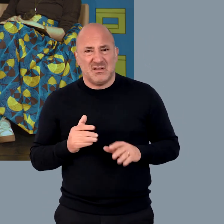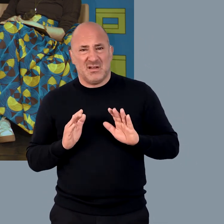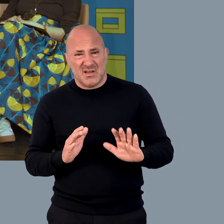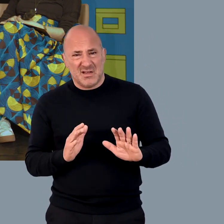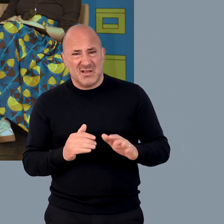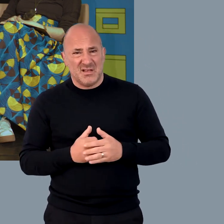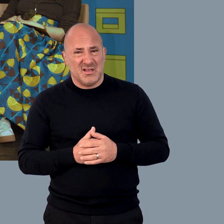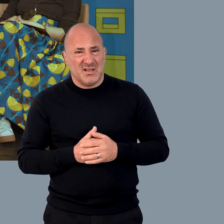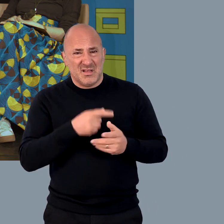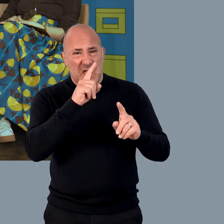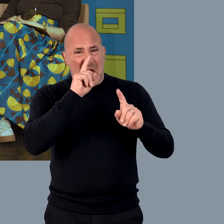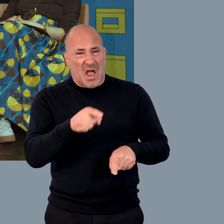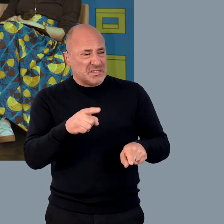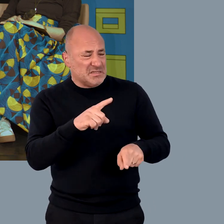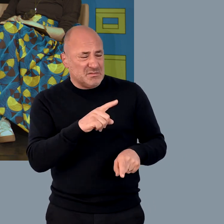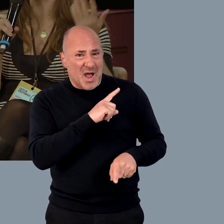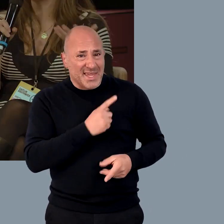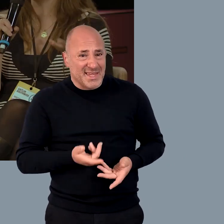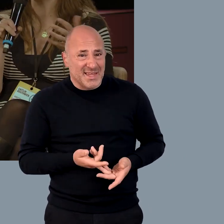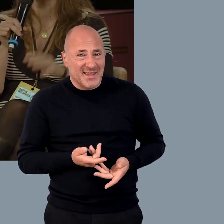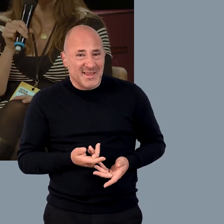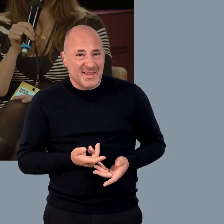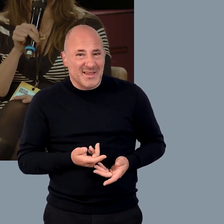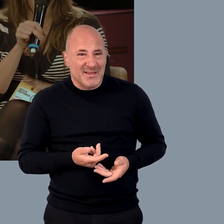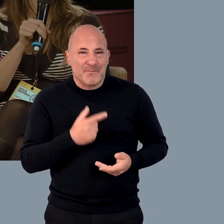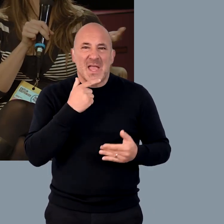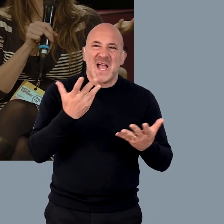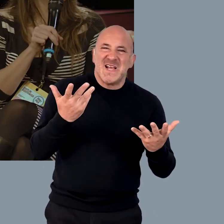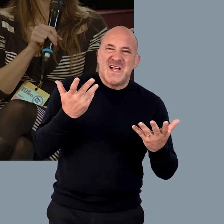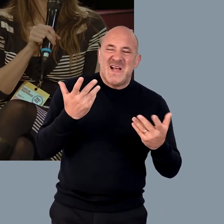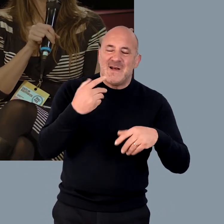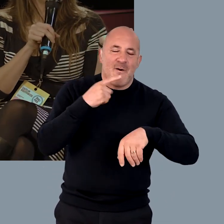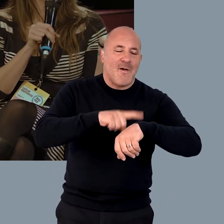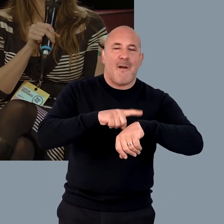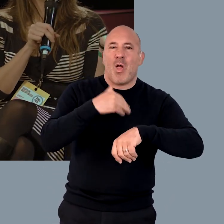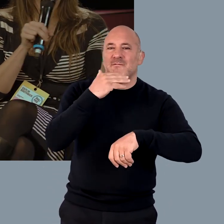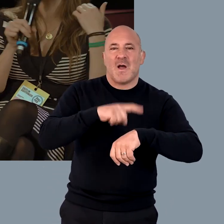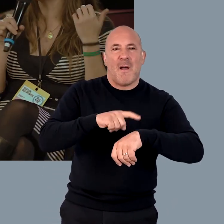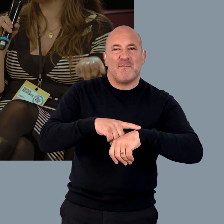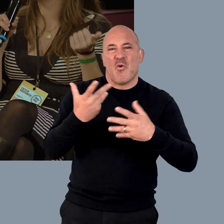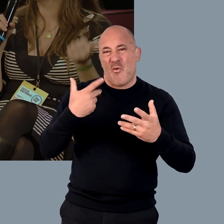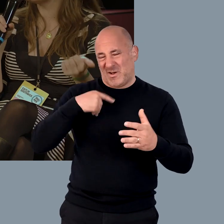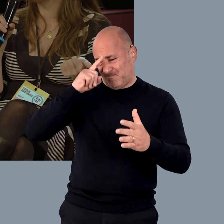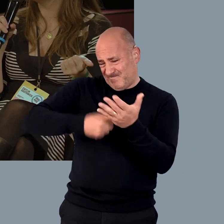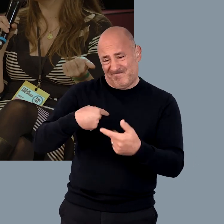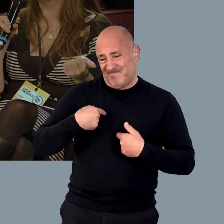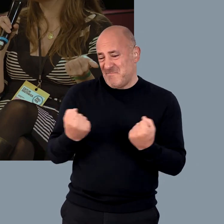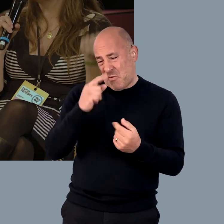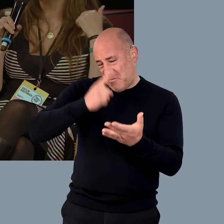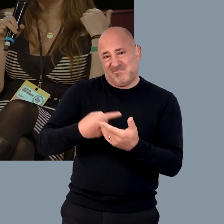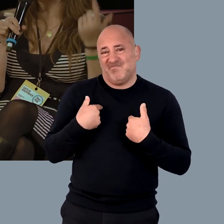do this, or I can't do that. And then okay, well, why can't you do that? Well, usually it has to do with, I don't have enough